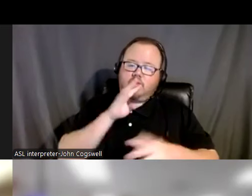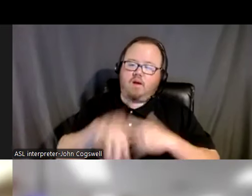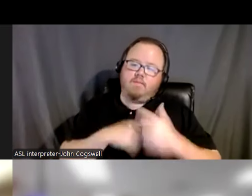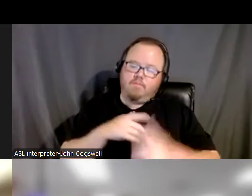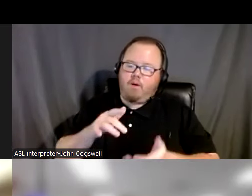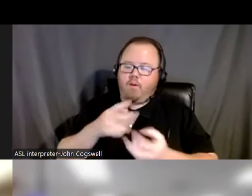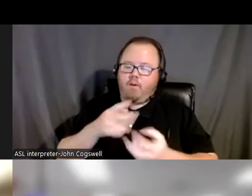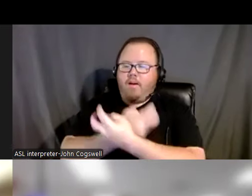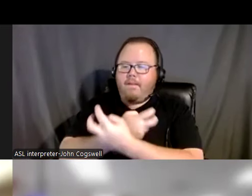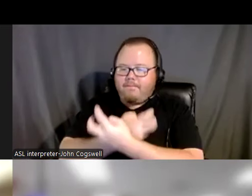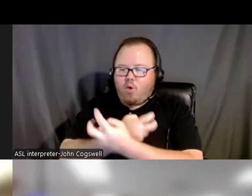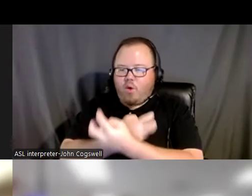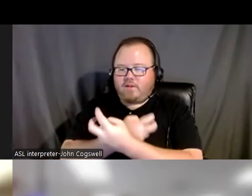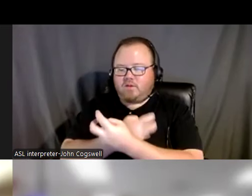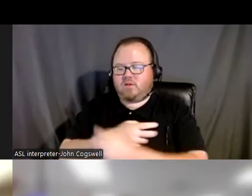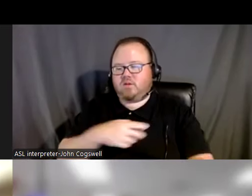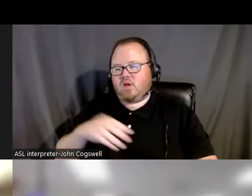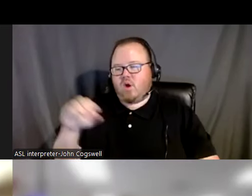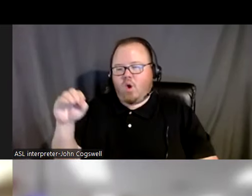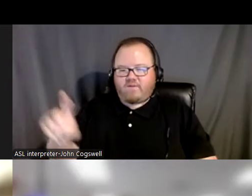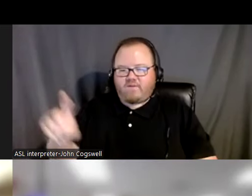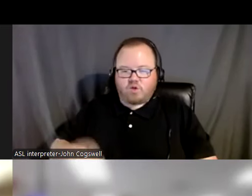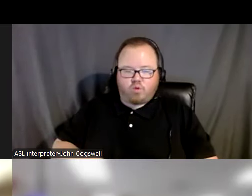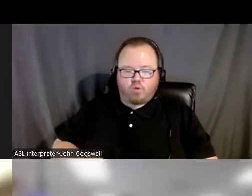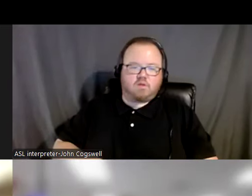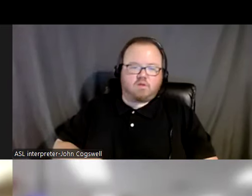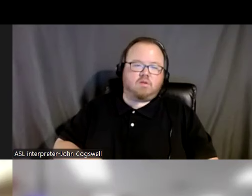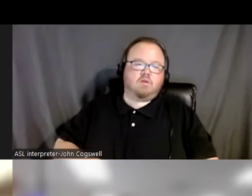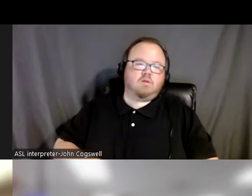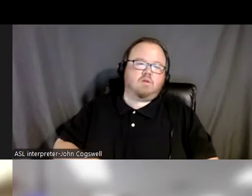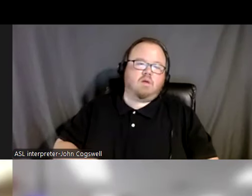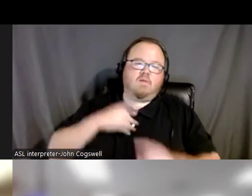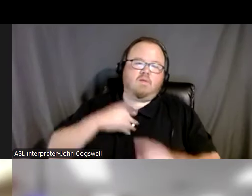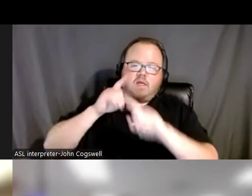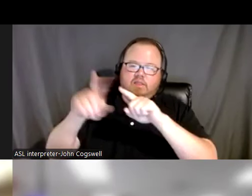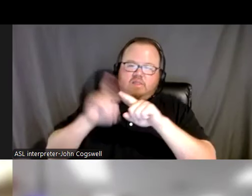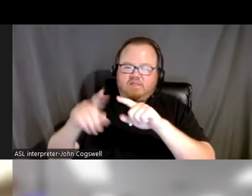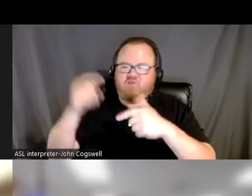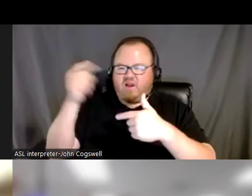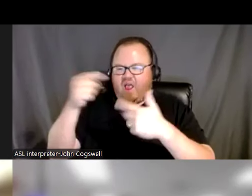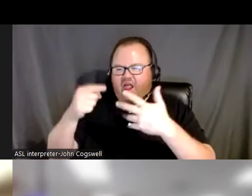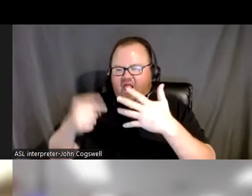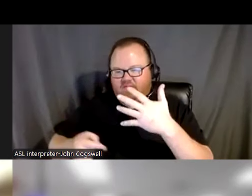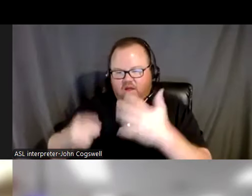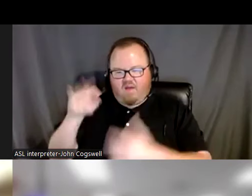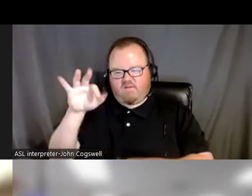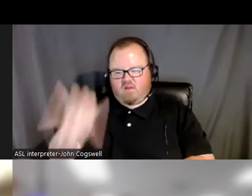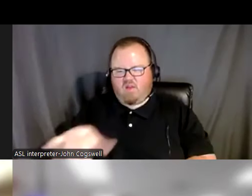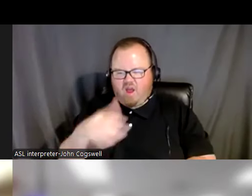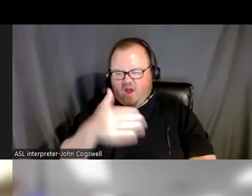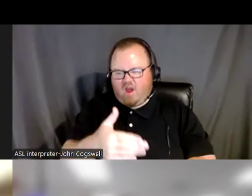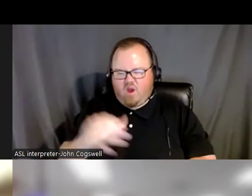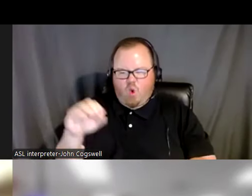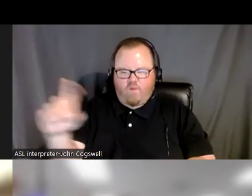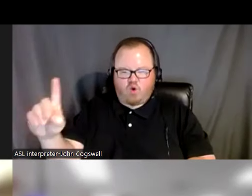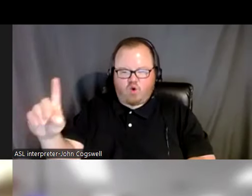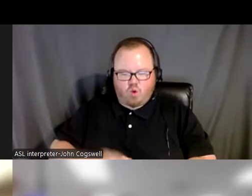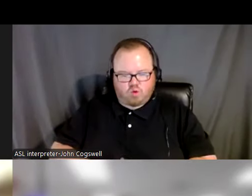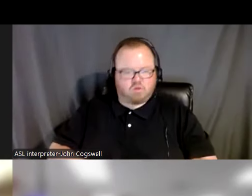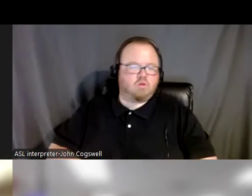poison and overdose. If we go to the next slide, it talks about some of the different elements of that. So just, I